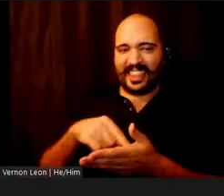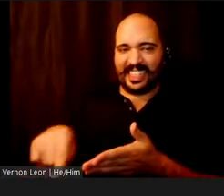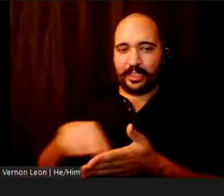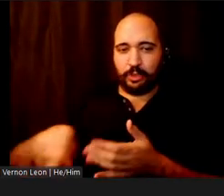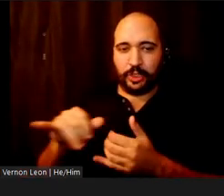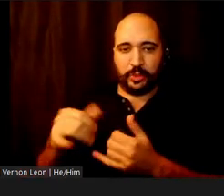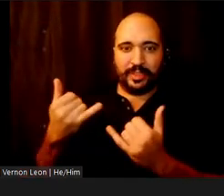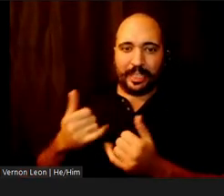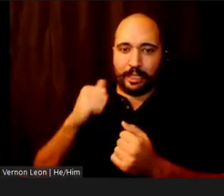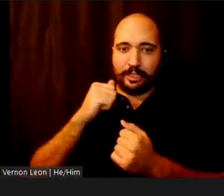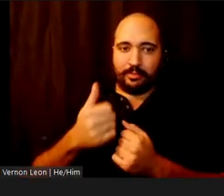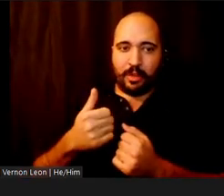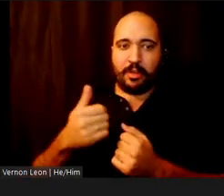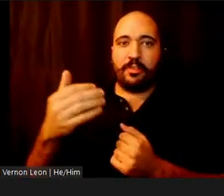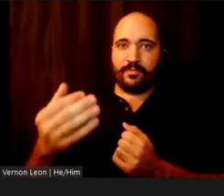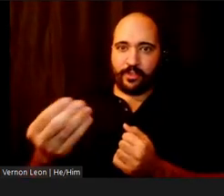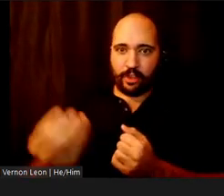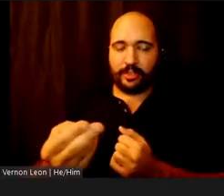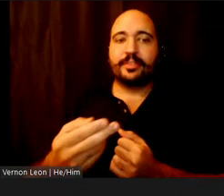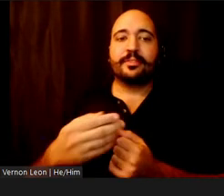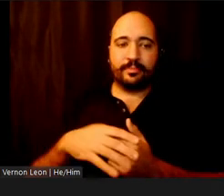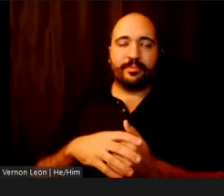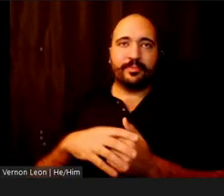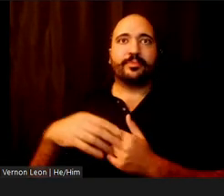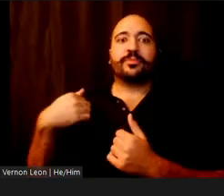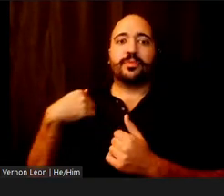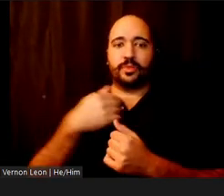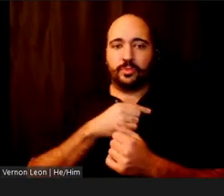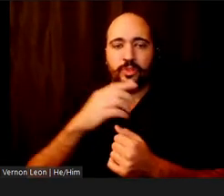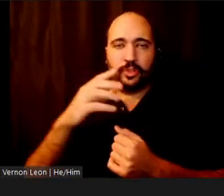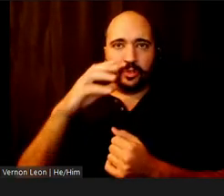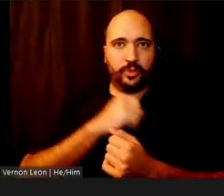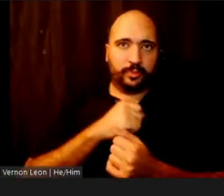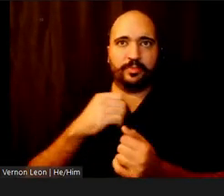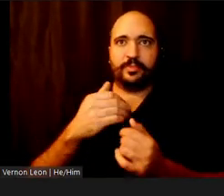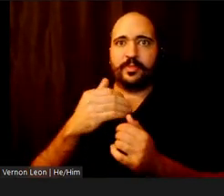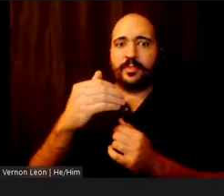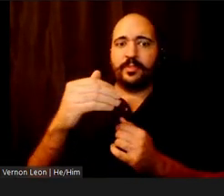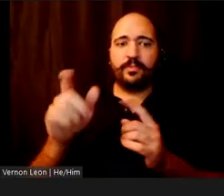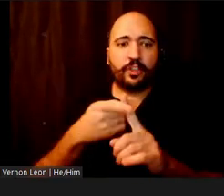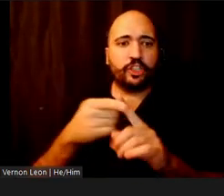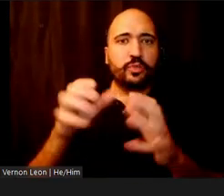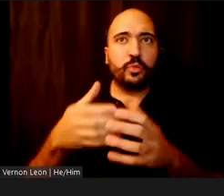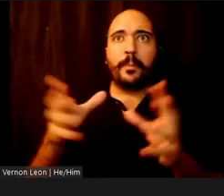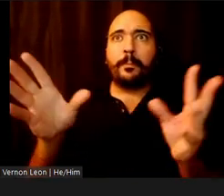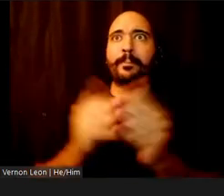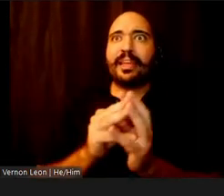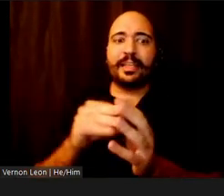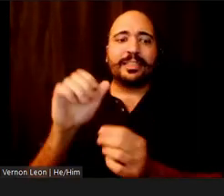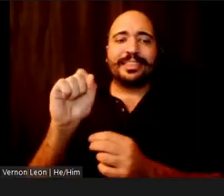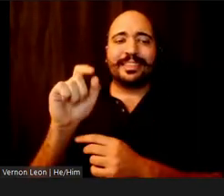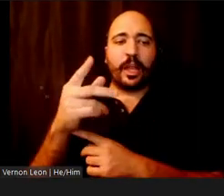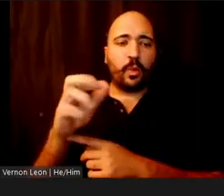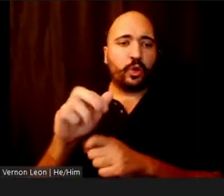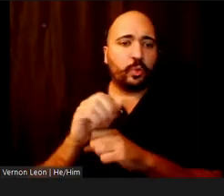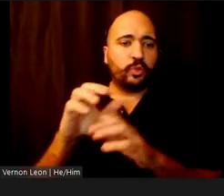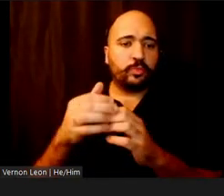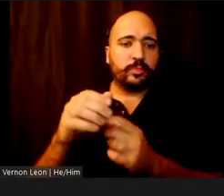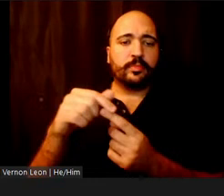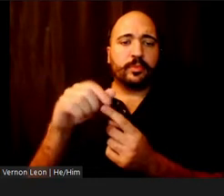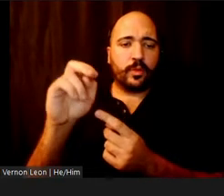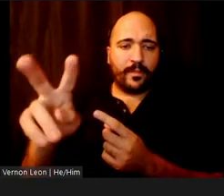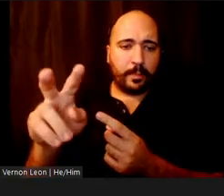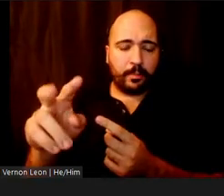In terms of stakeholder working group meetings, we expect the first one in early November, the second one in late November, and then a third one